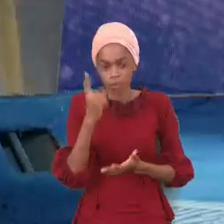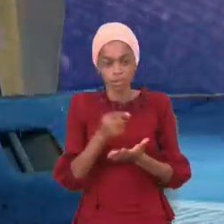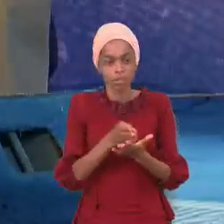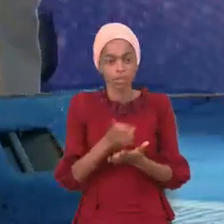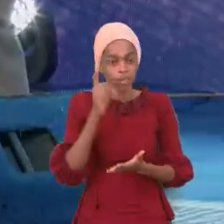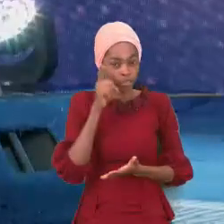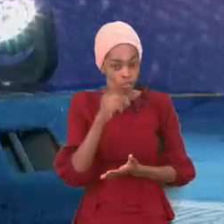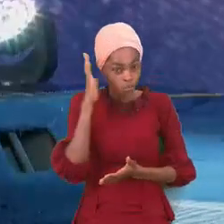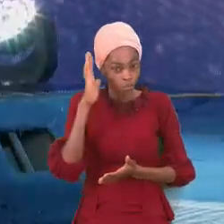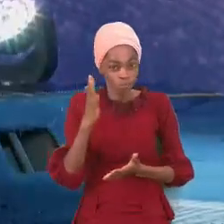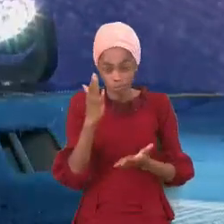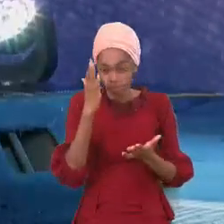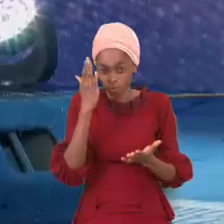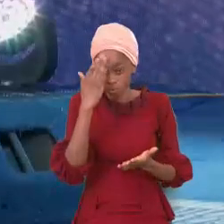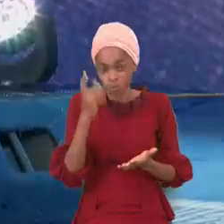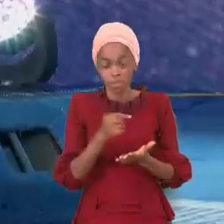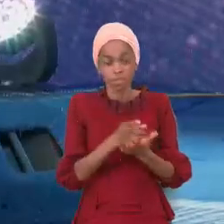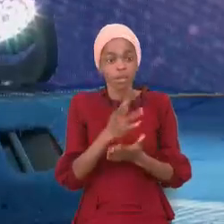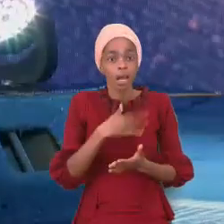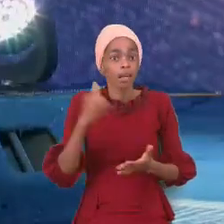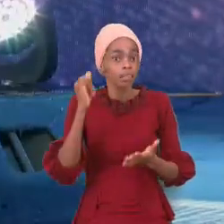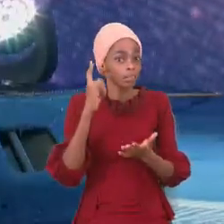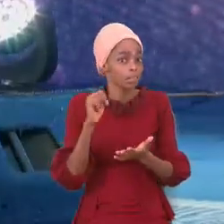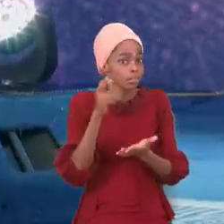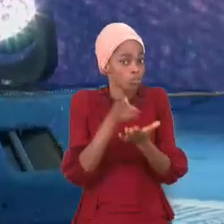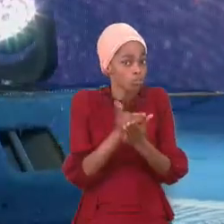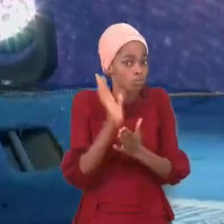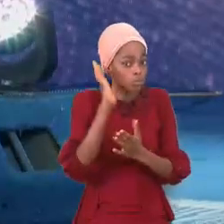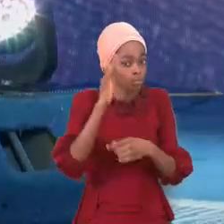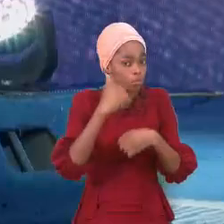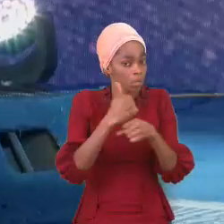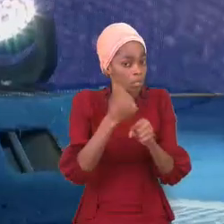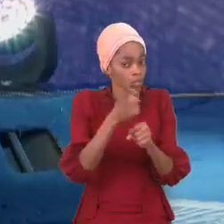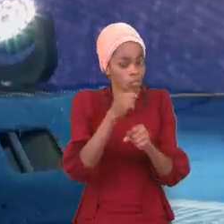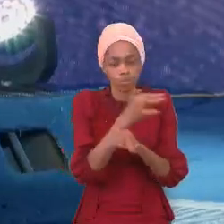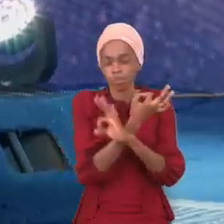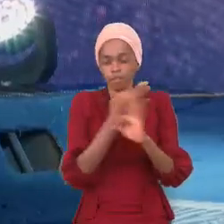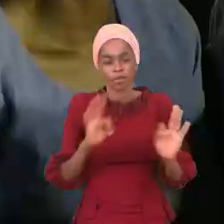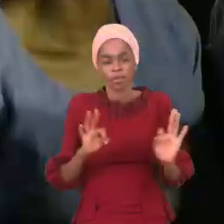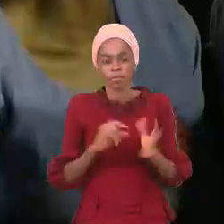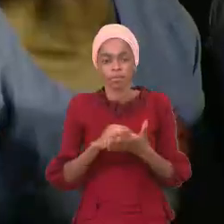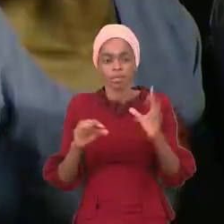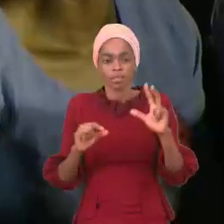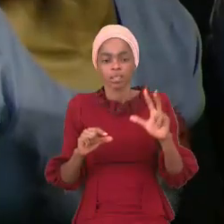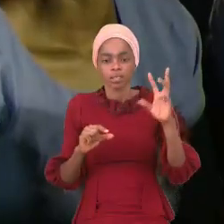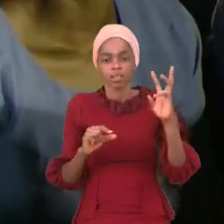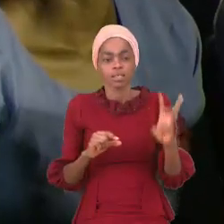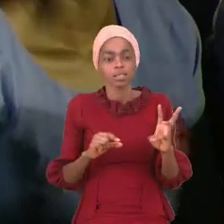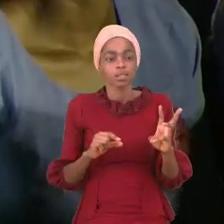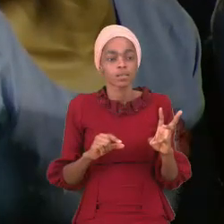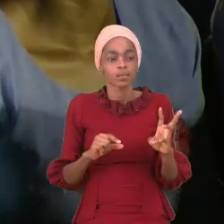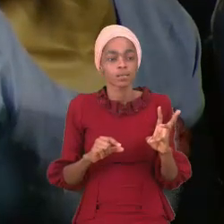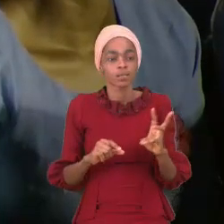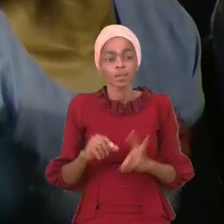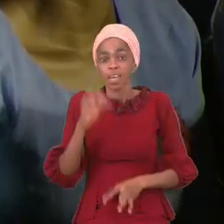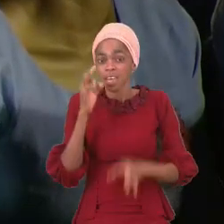ye shall know the truth. And the truth shall make you free. Look at verse 36. In verse 36, it